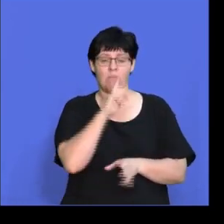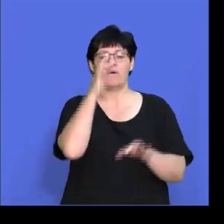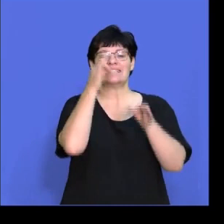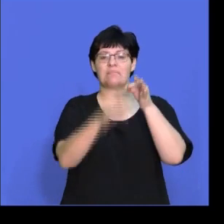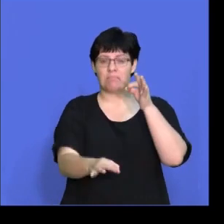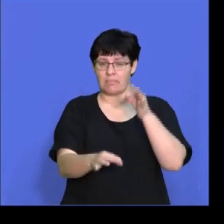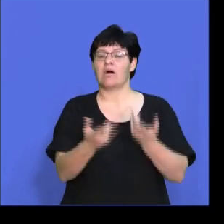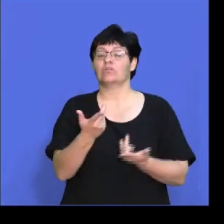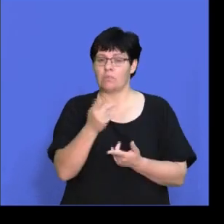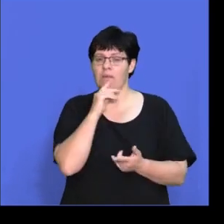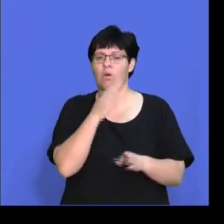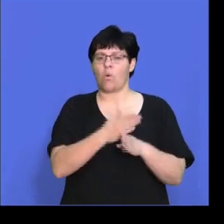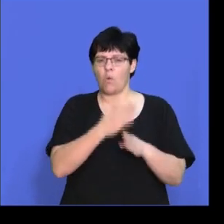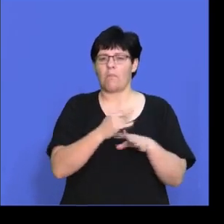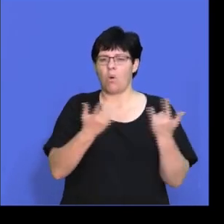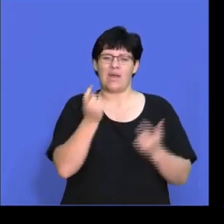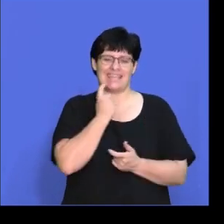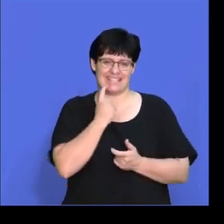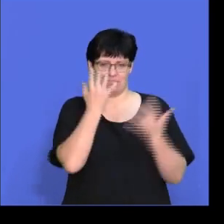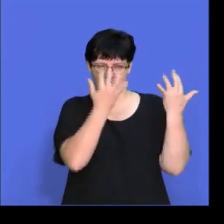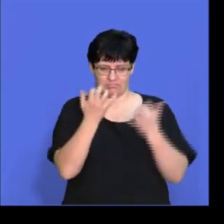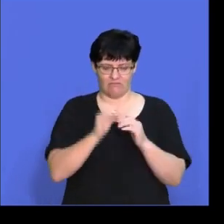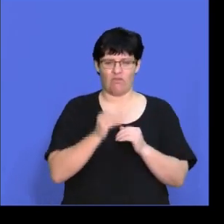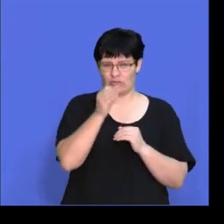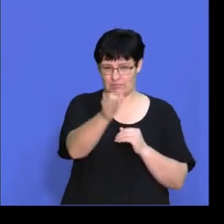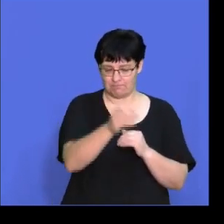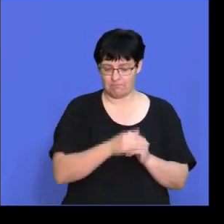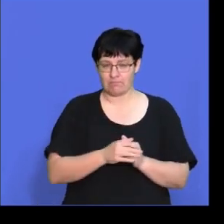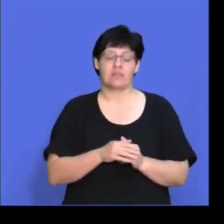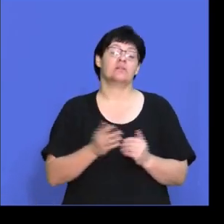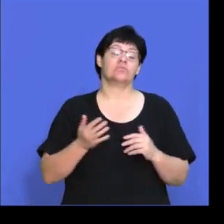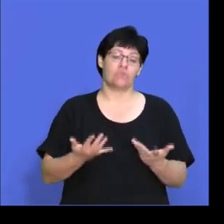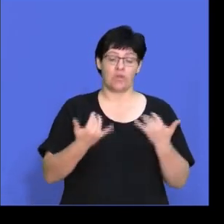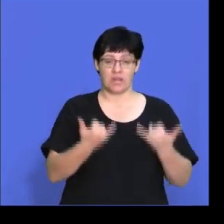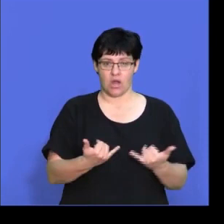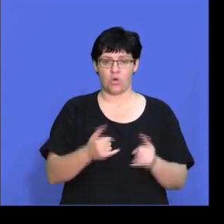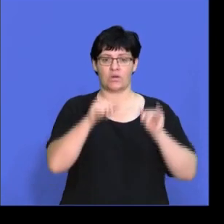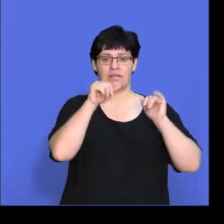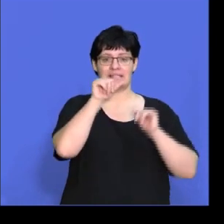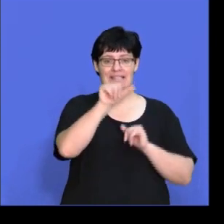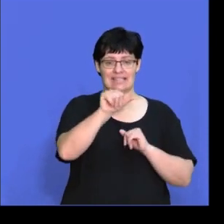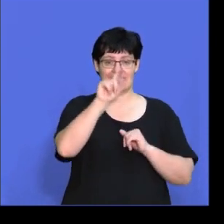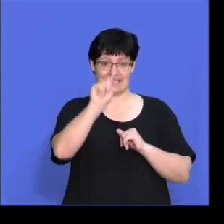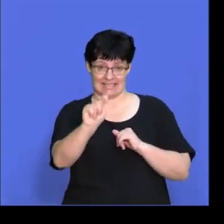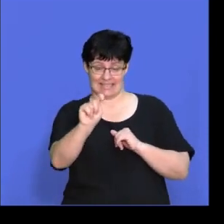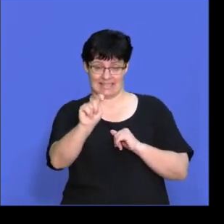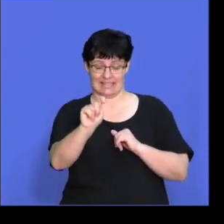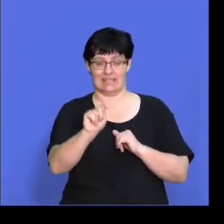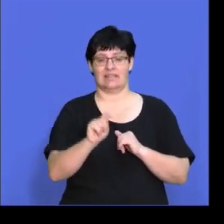Let's simplify that at this stage to make our working a little bit easier going forward. So this is now